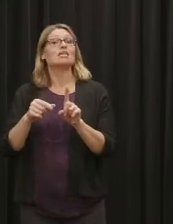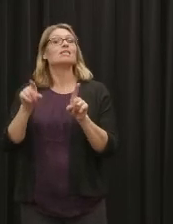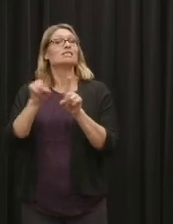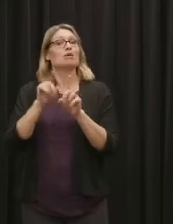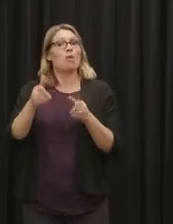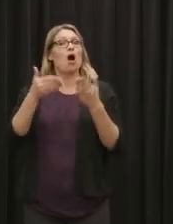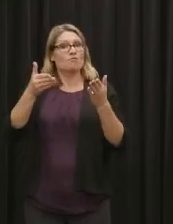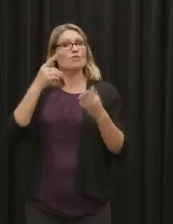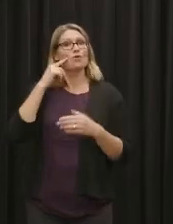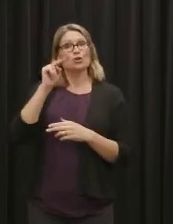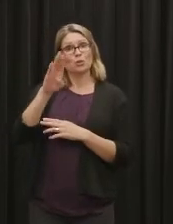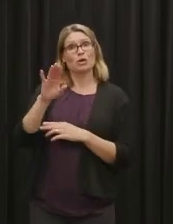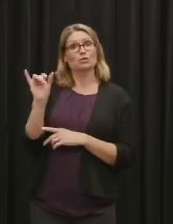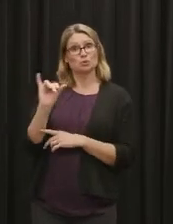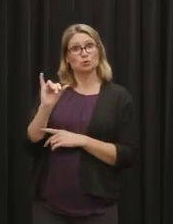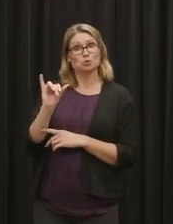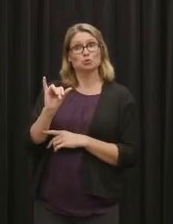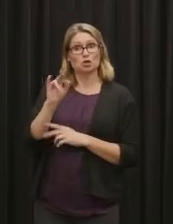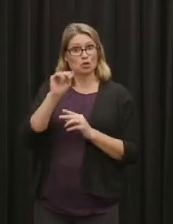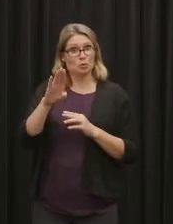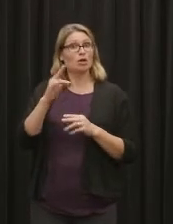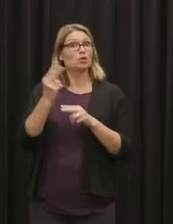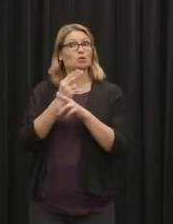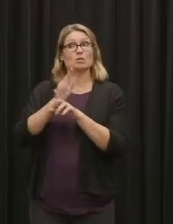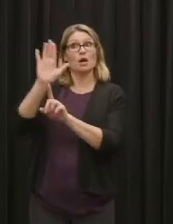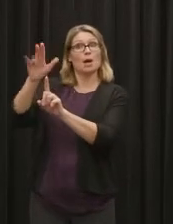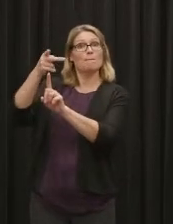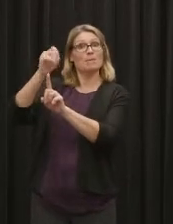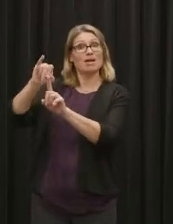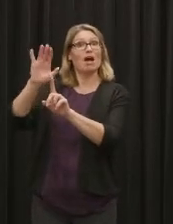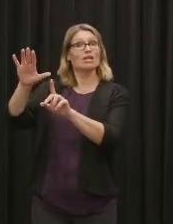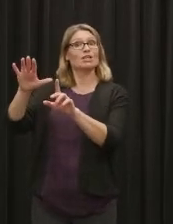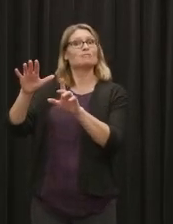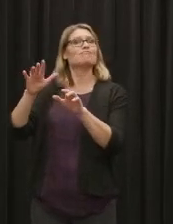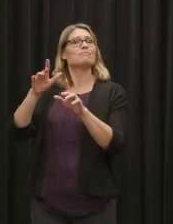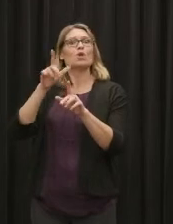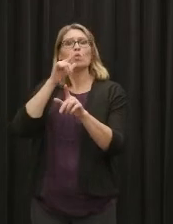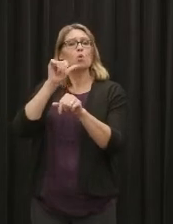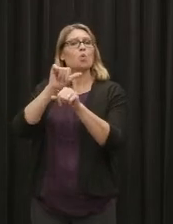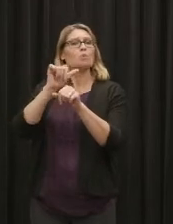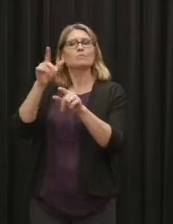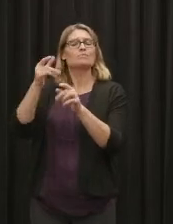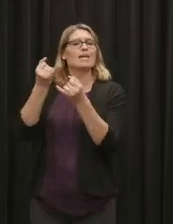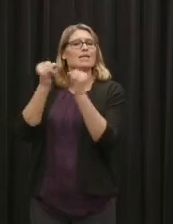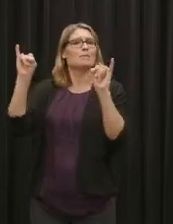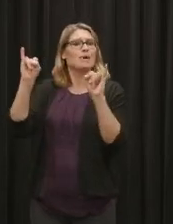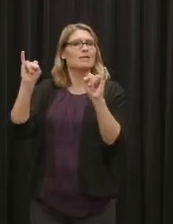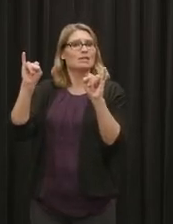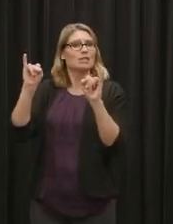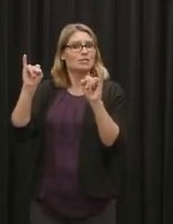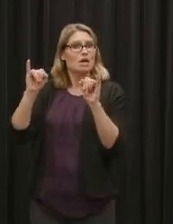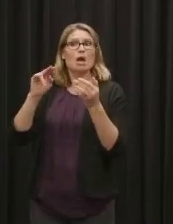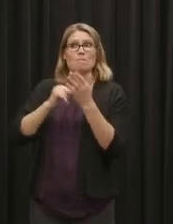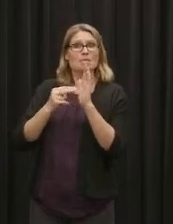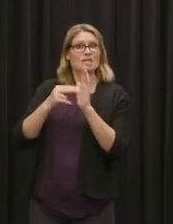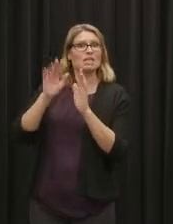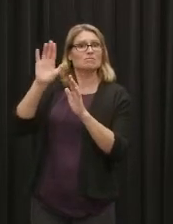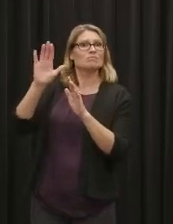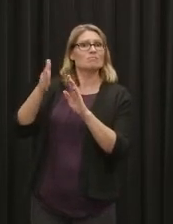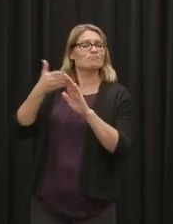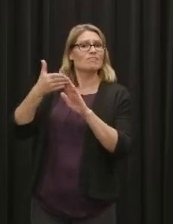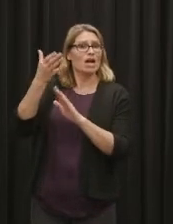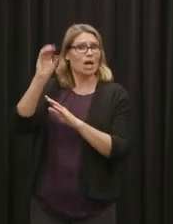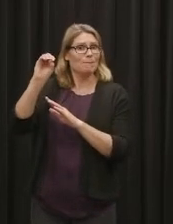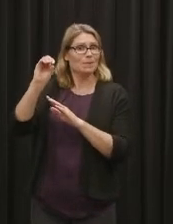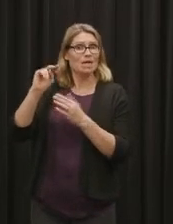offer to the New Brunswick government. Will New Brunswick be taking him up on that offer, or is there an alternate plan in place?